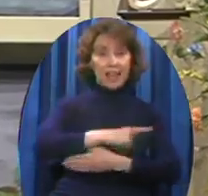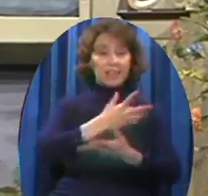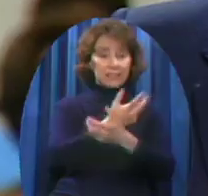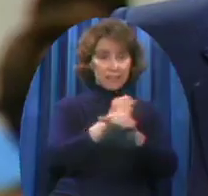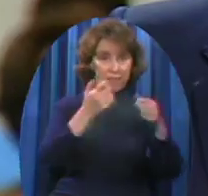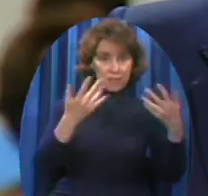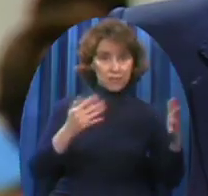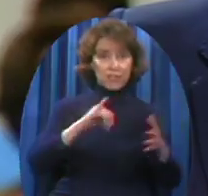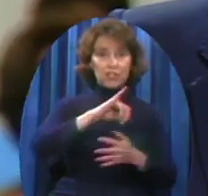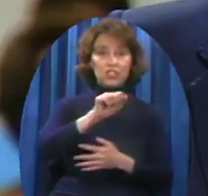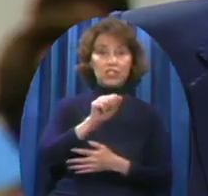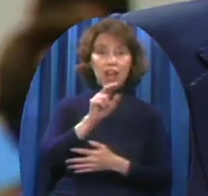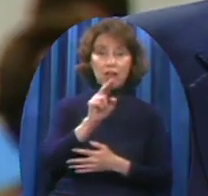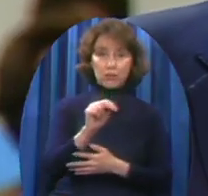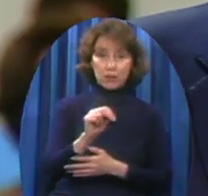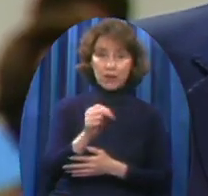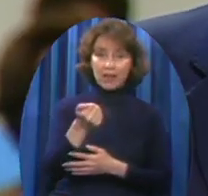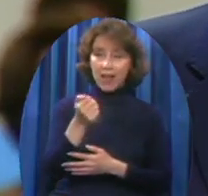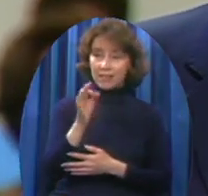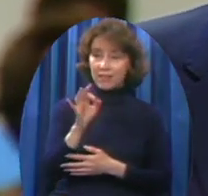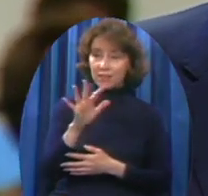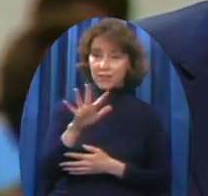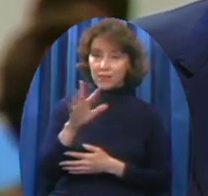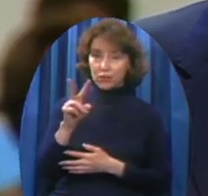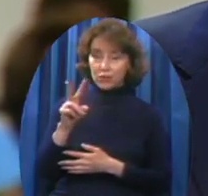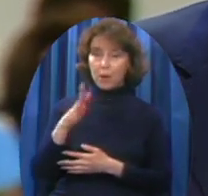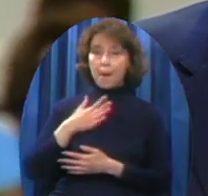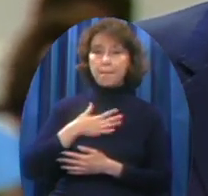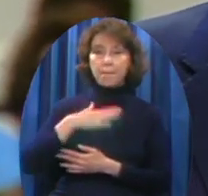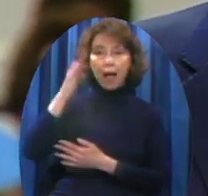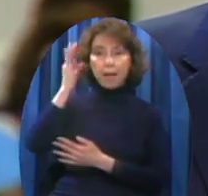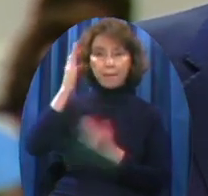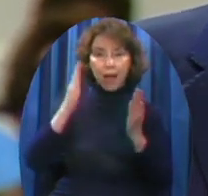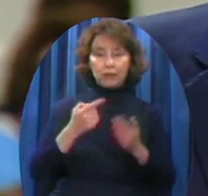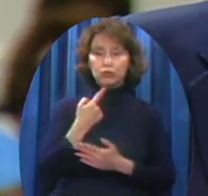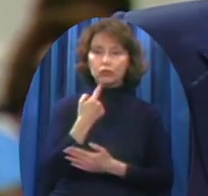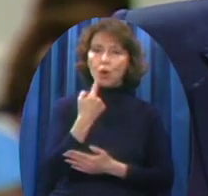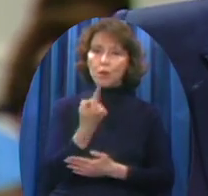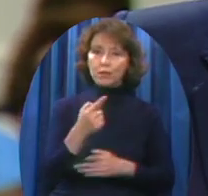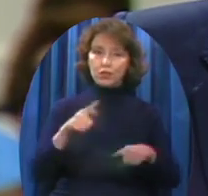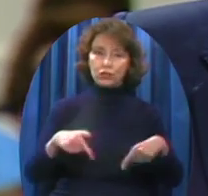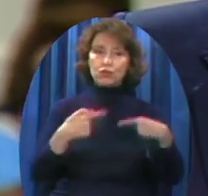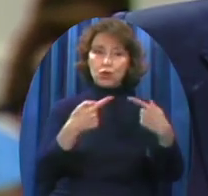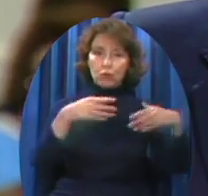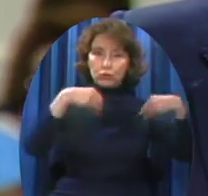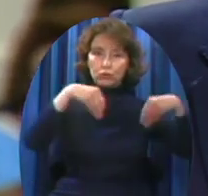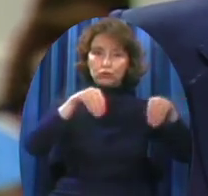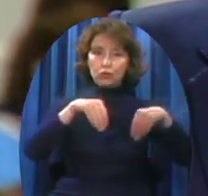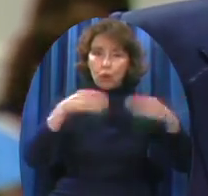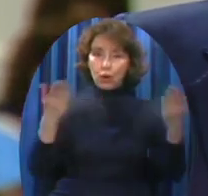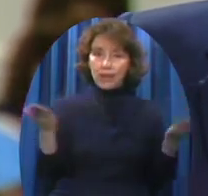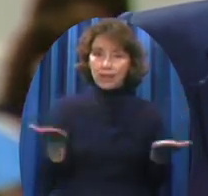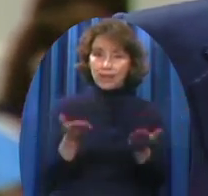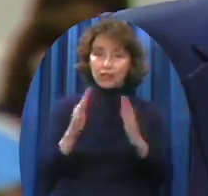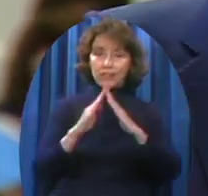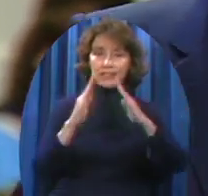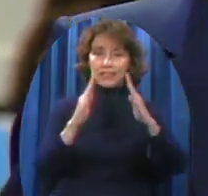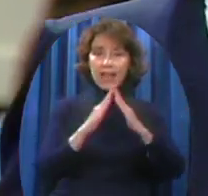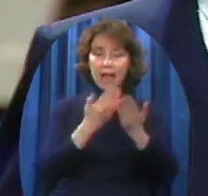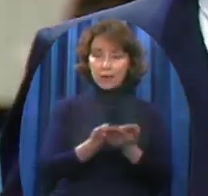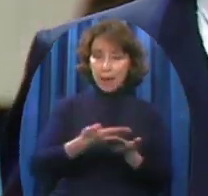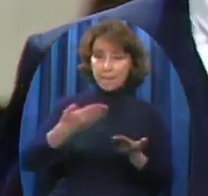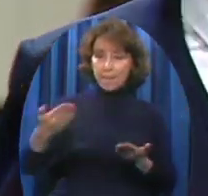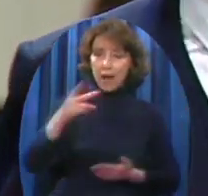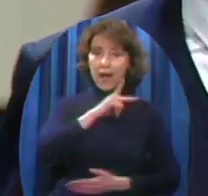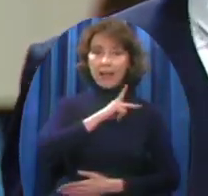1952, my pastor suggested I go down to J.P. Bell Company here in Lynchburg, Virginia, and purchase a King